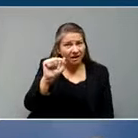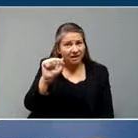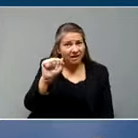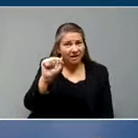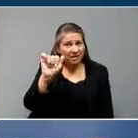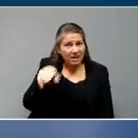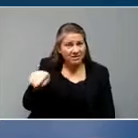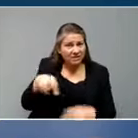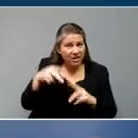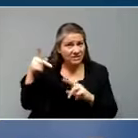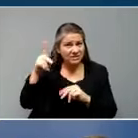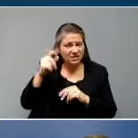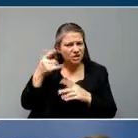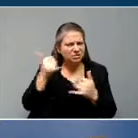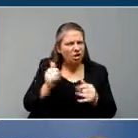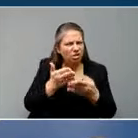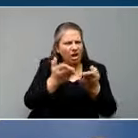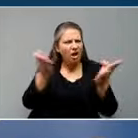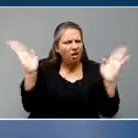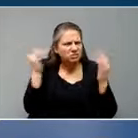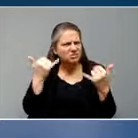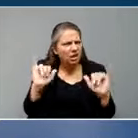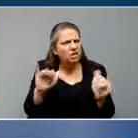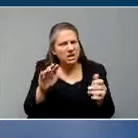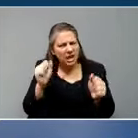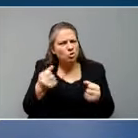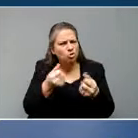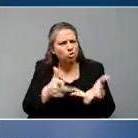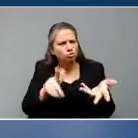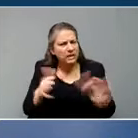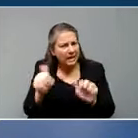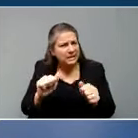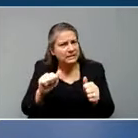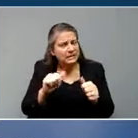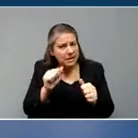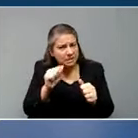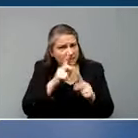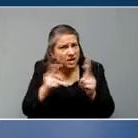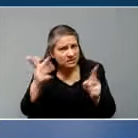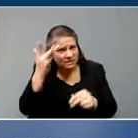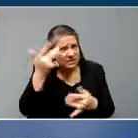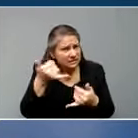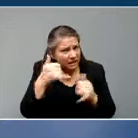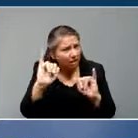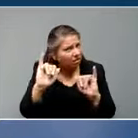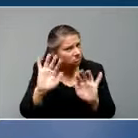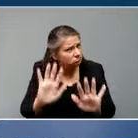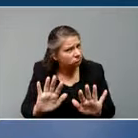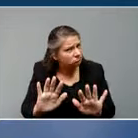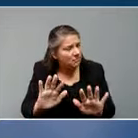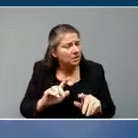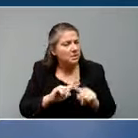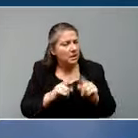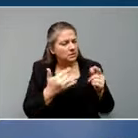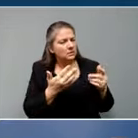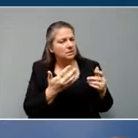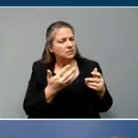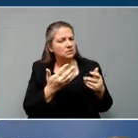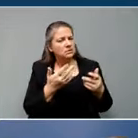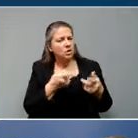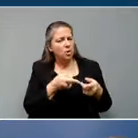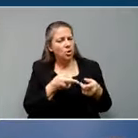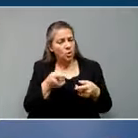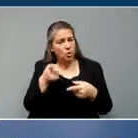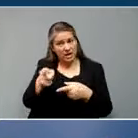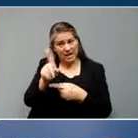is still very deadly and makes you sick at a much higher rate than the